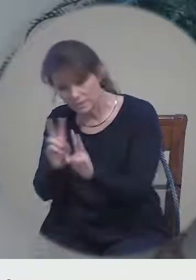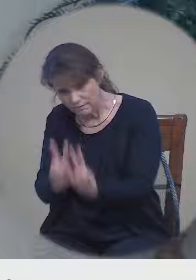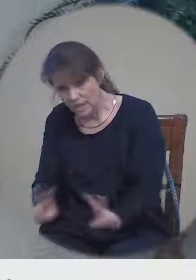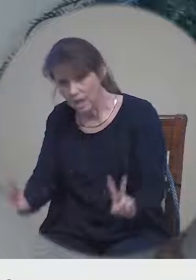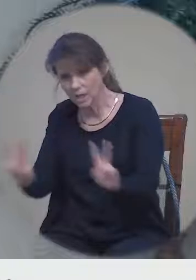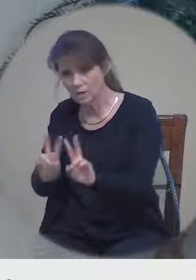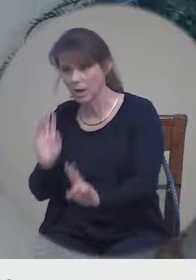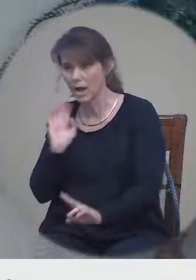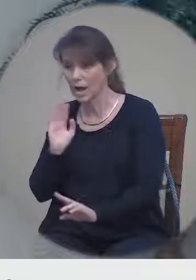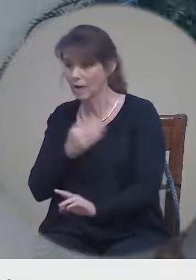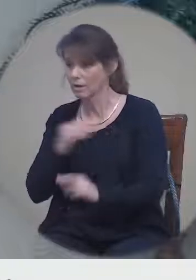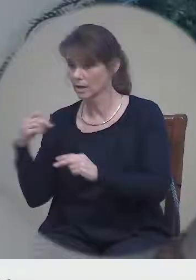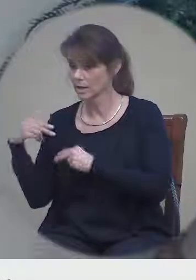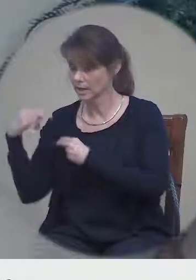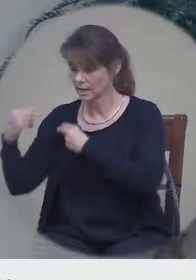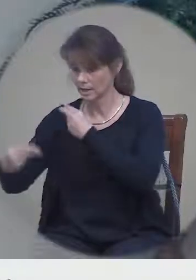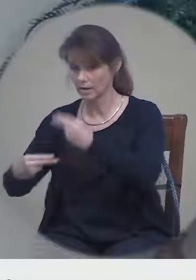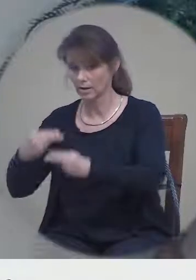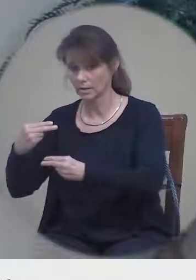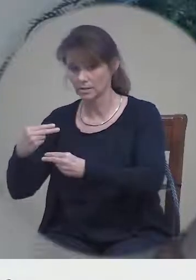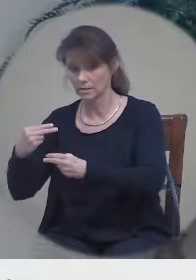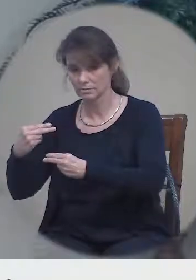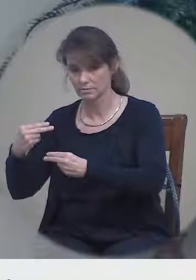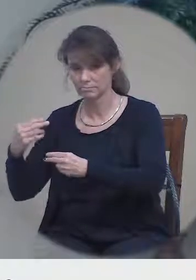valuable. And the